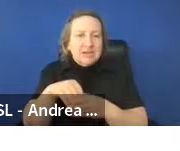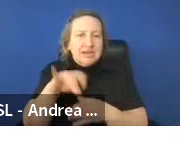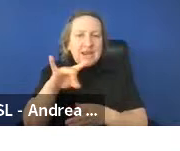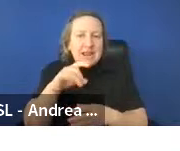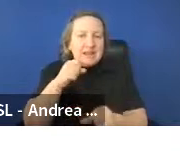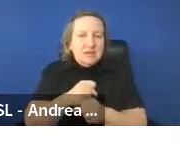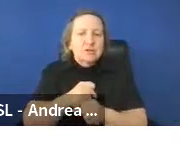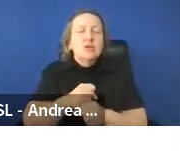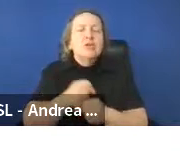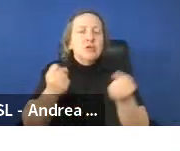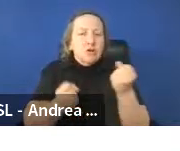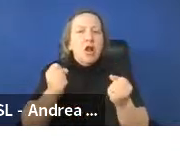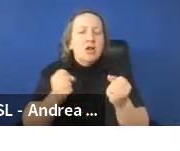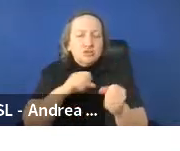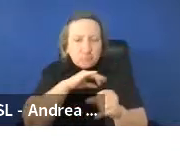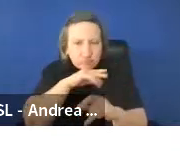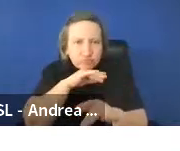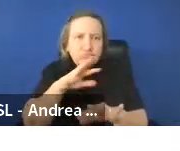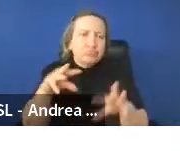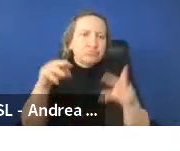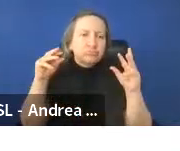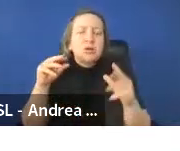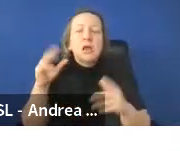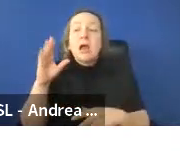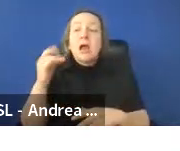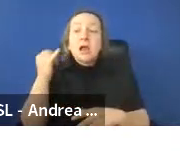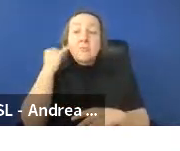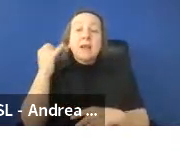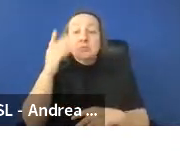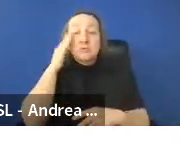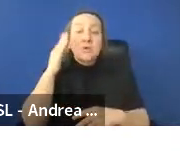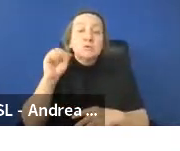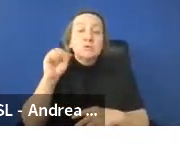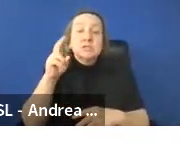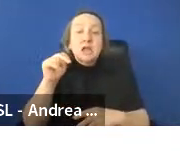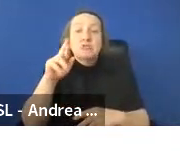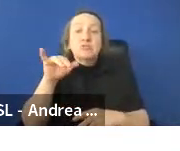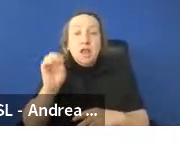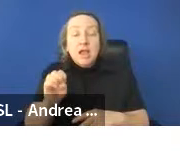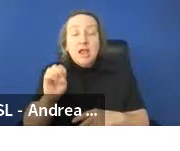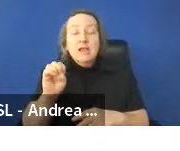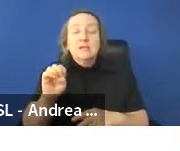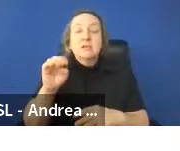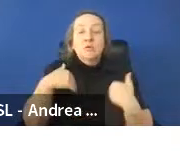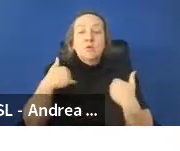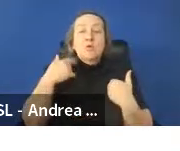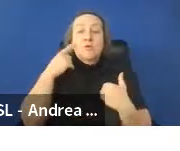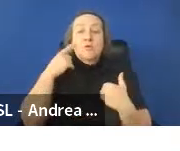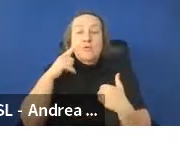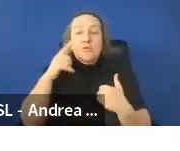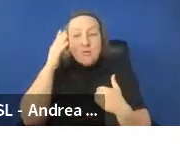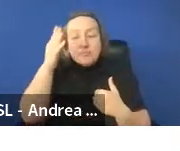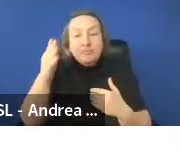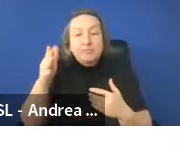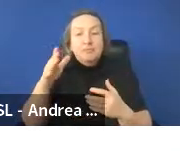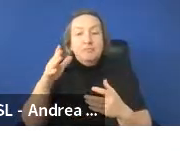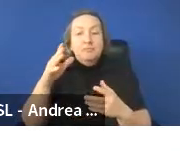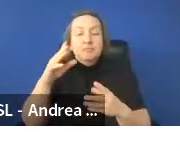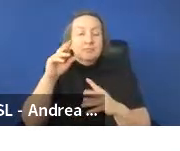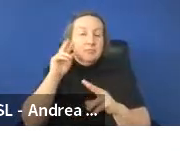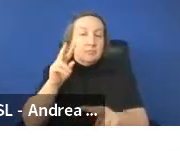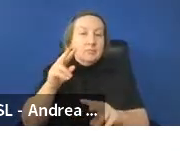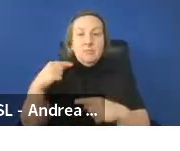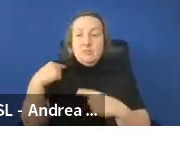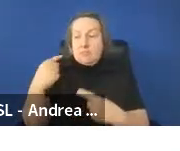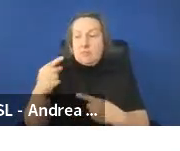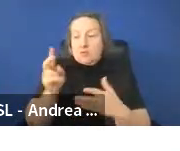pollute. I'm sure you all are familiar with Sunrise PDX's Youth vs. ODOT campaign. The idea is every other week for the past